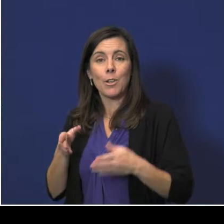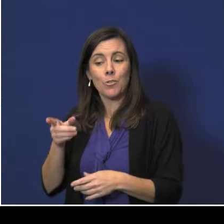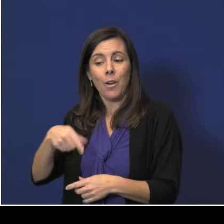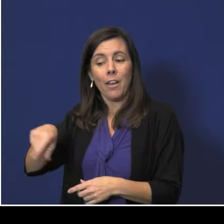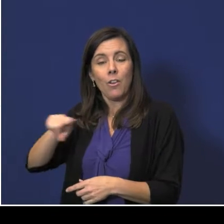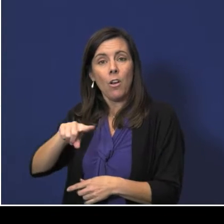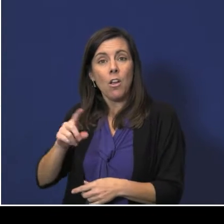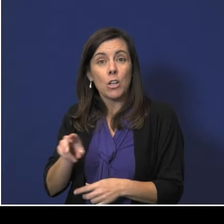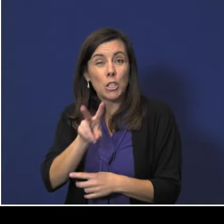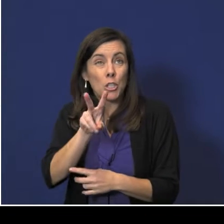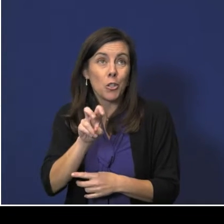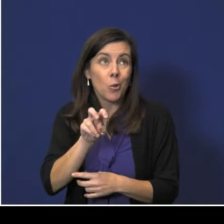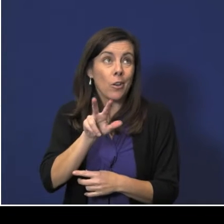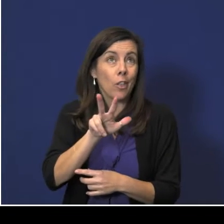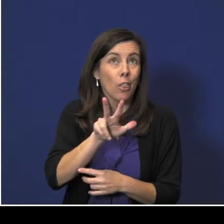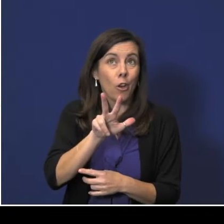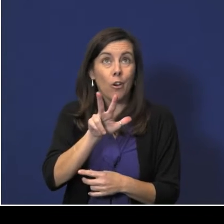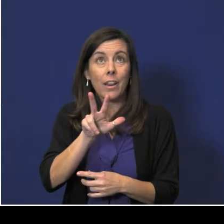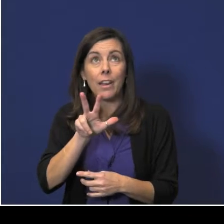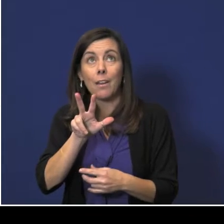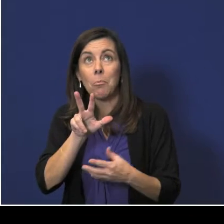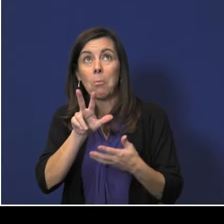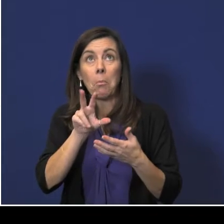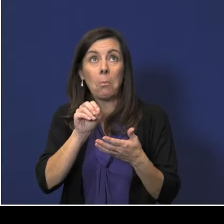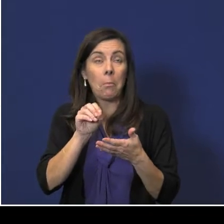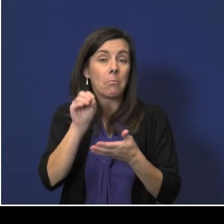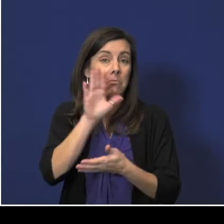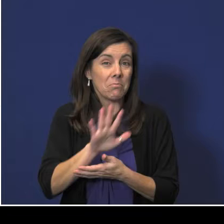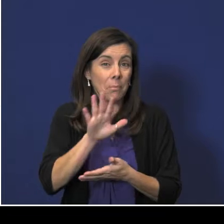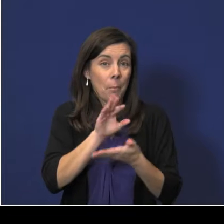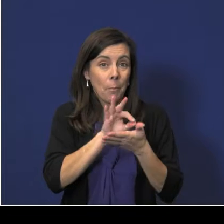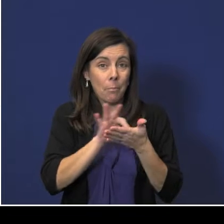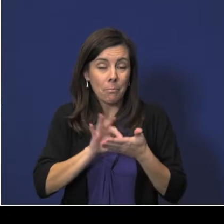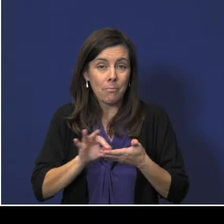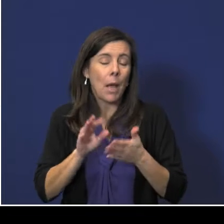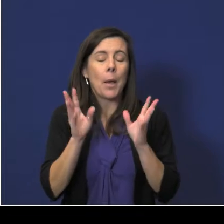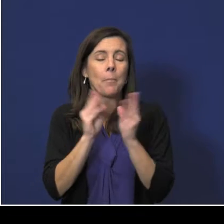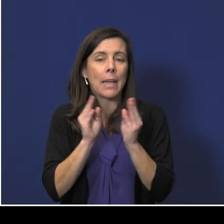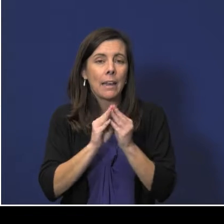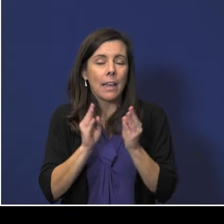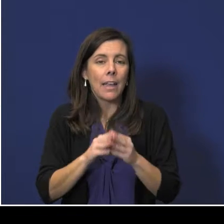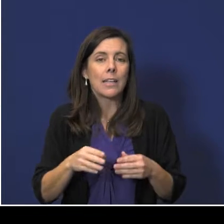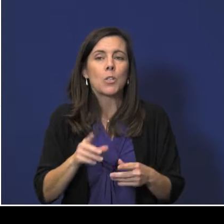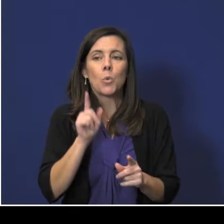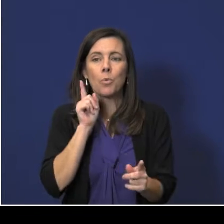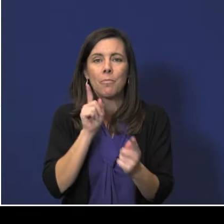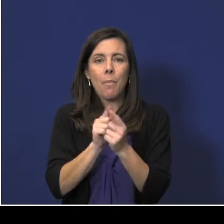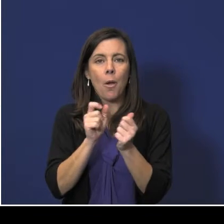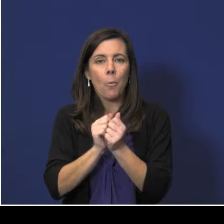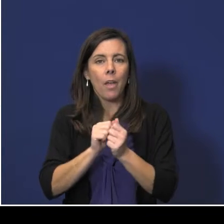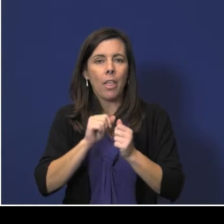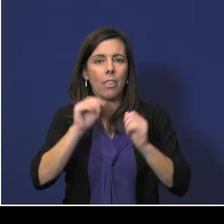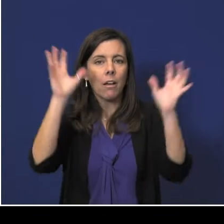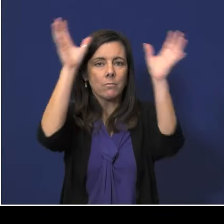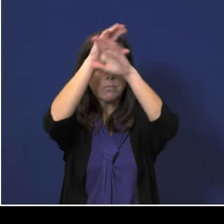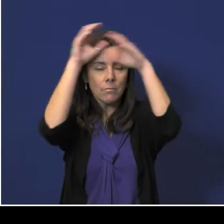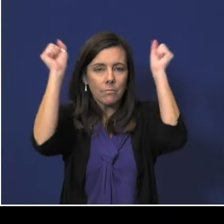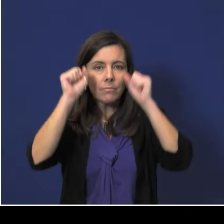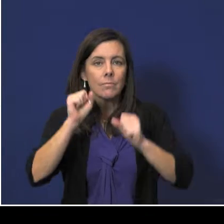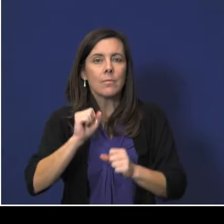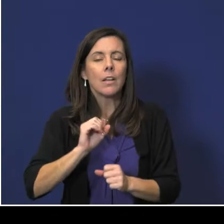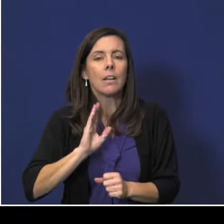those 230 and counting meetings, we've met with your superintendent, your cabinet, all associate superintendents,